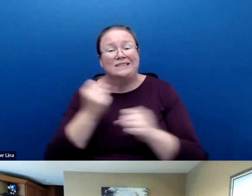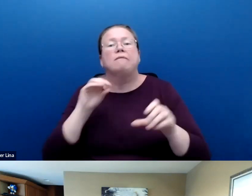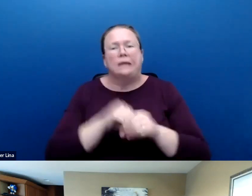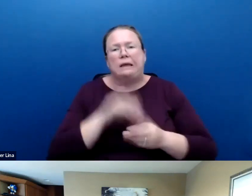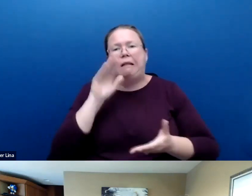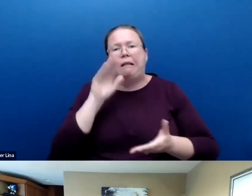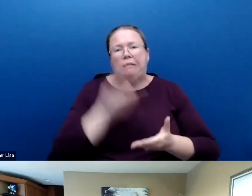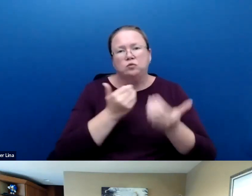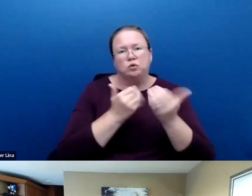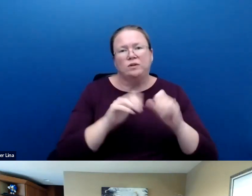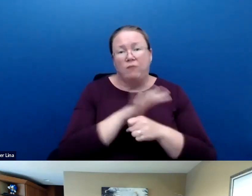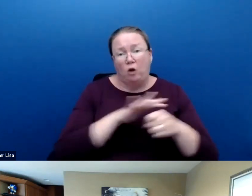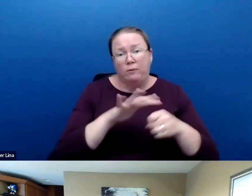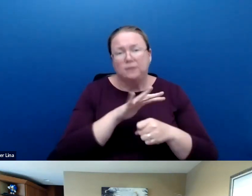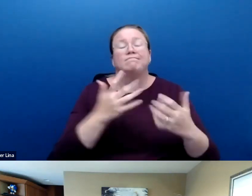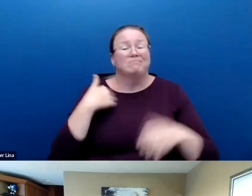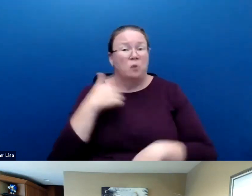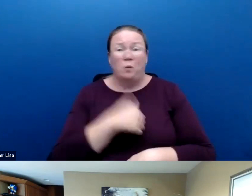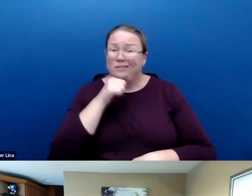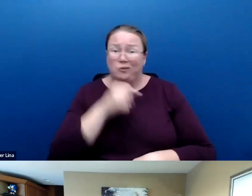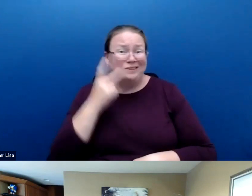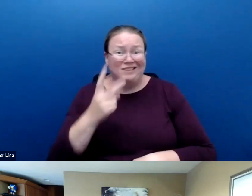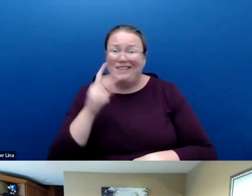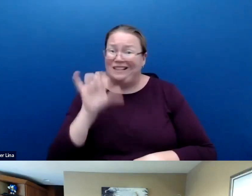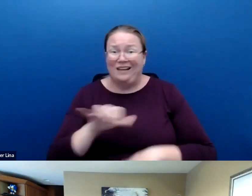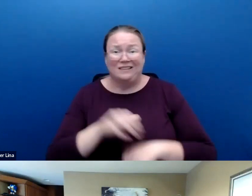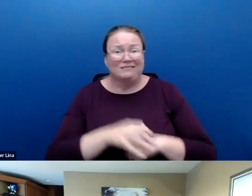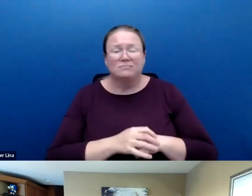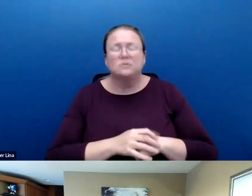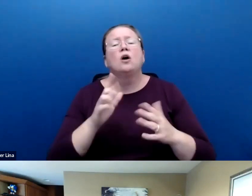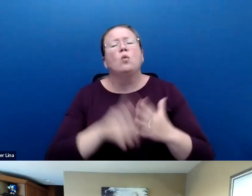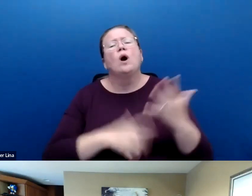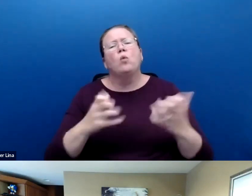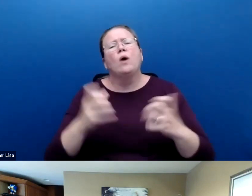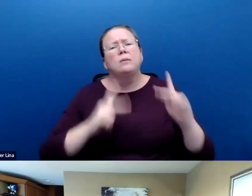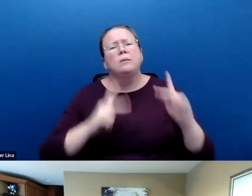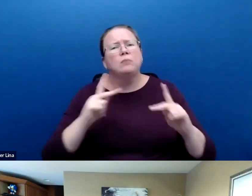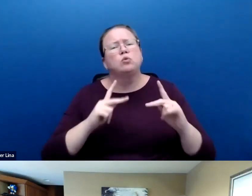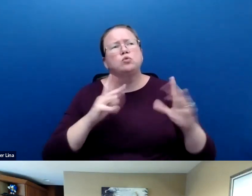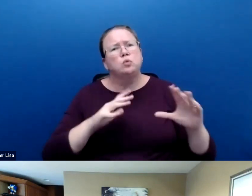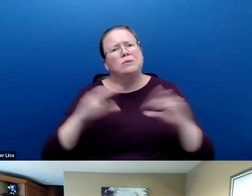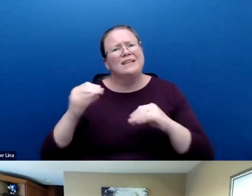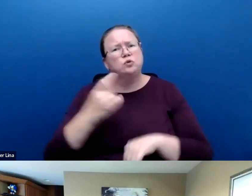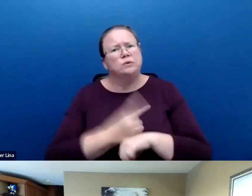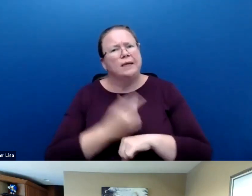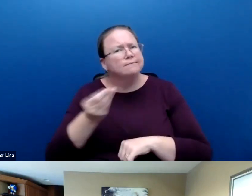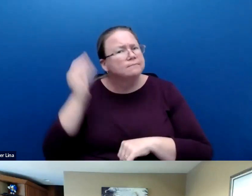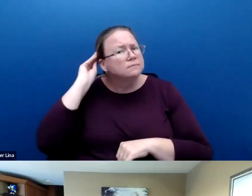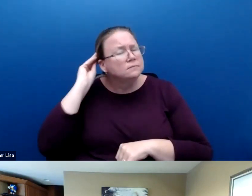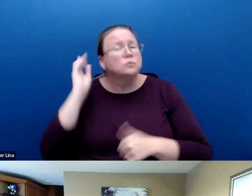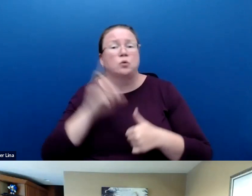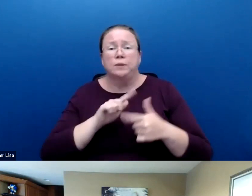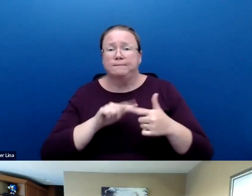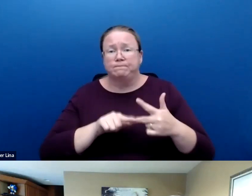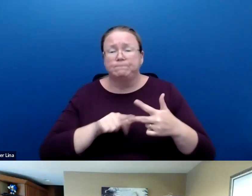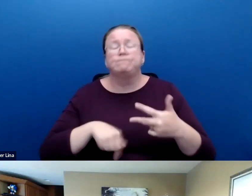least restrictive environment. And we are not seeing that. What we would like people to take away from today's presentation are three